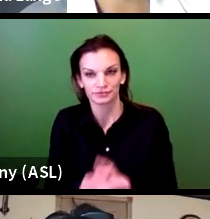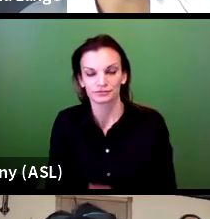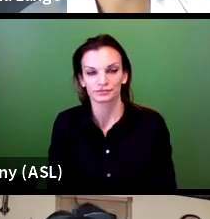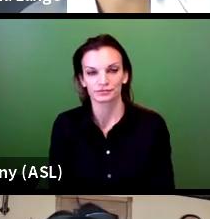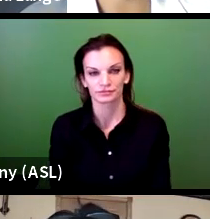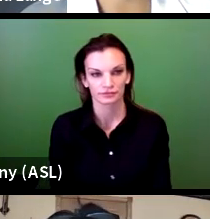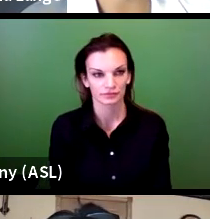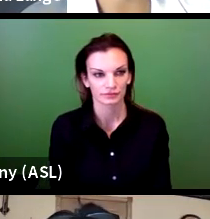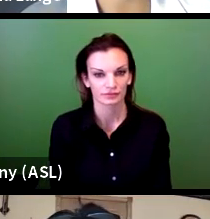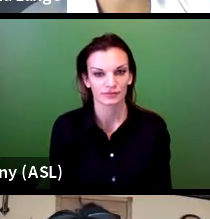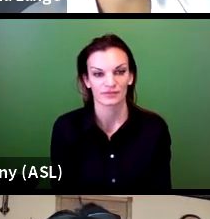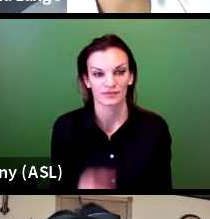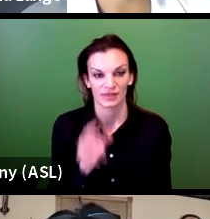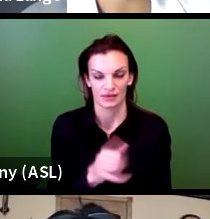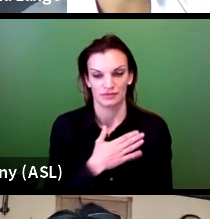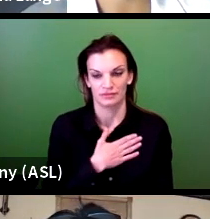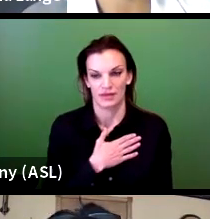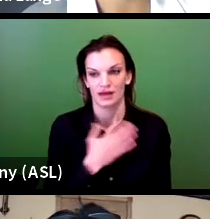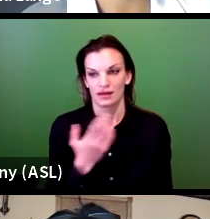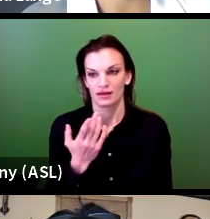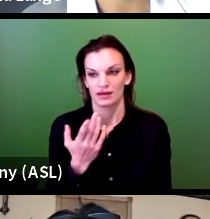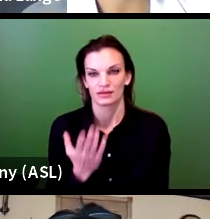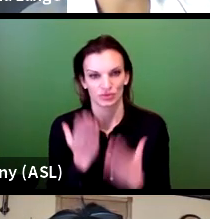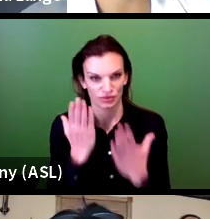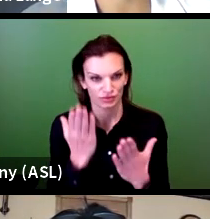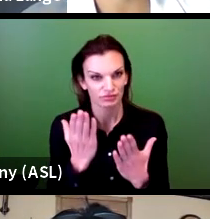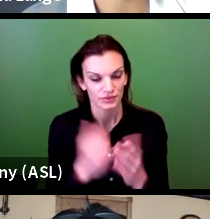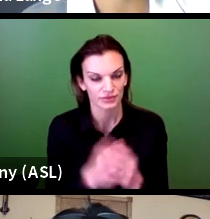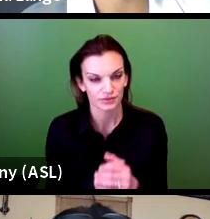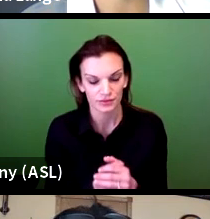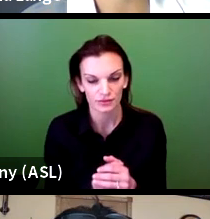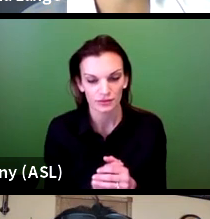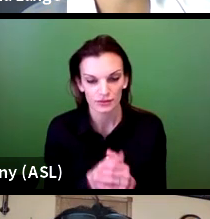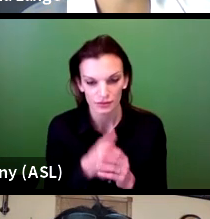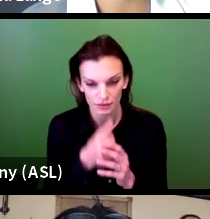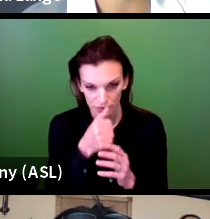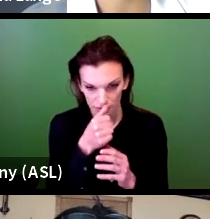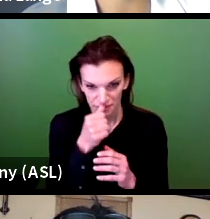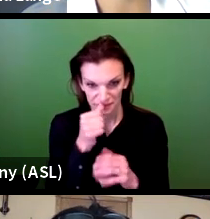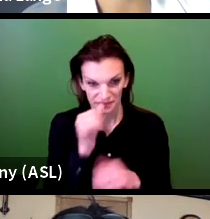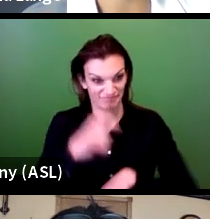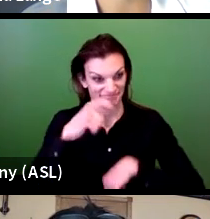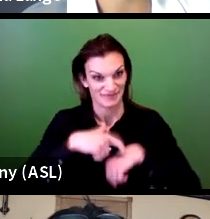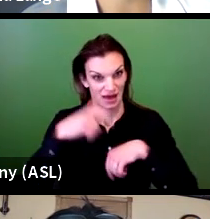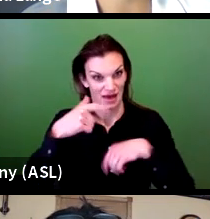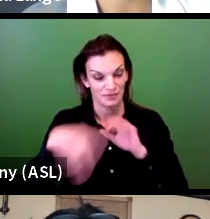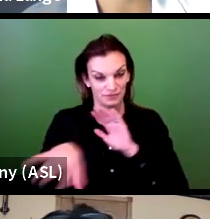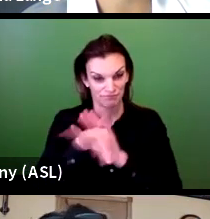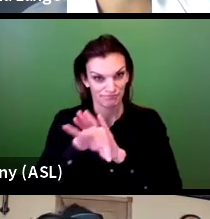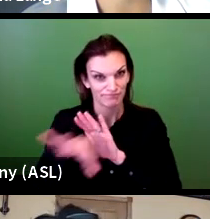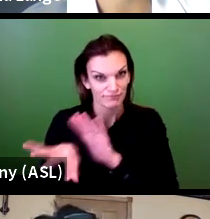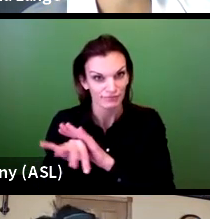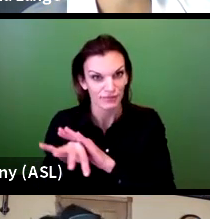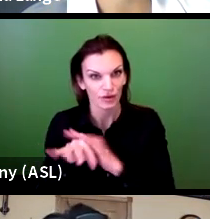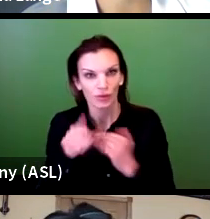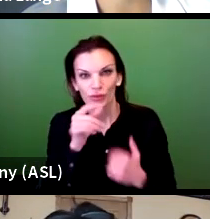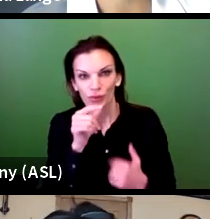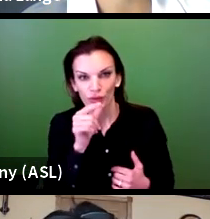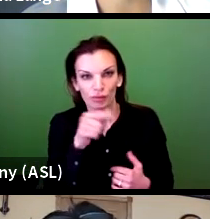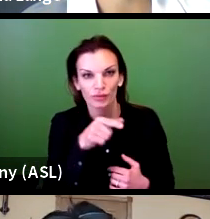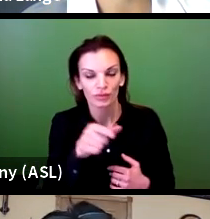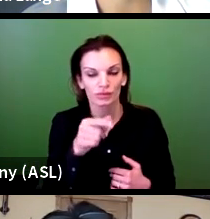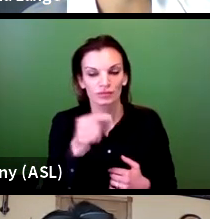in committees, that was one of my suggestions. Is once we get to the the makeup of it, if you are